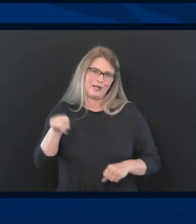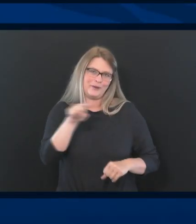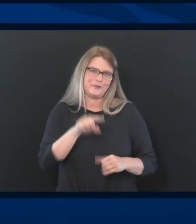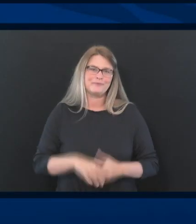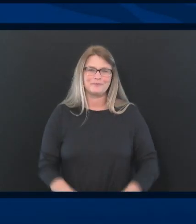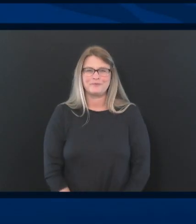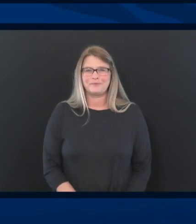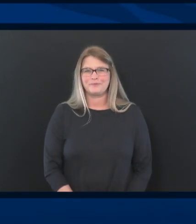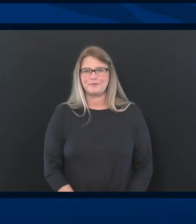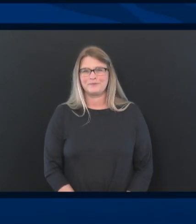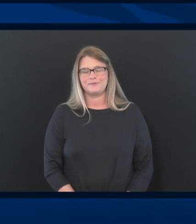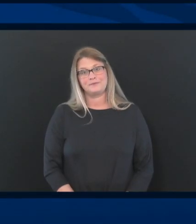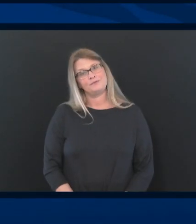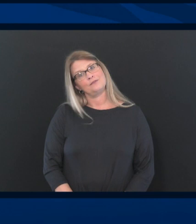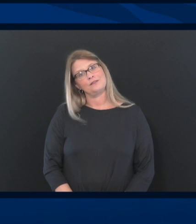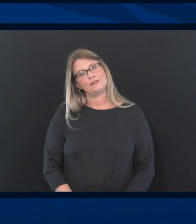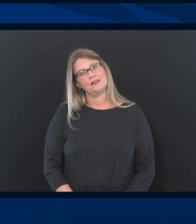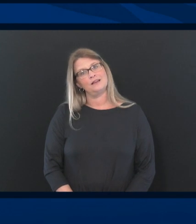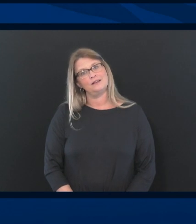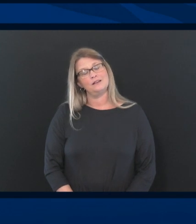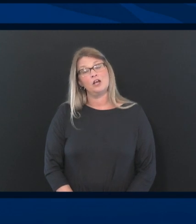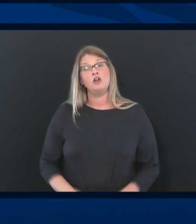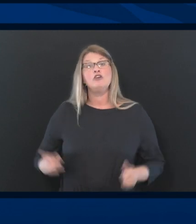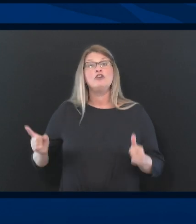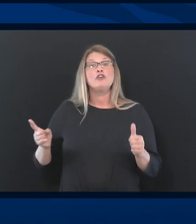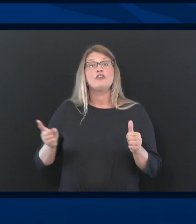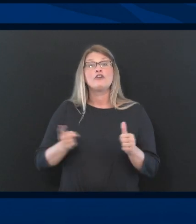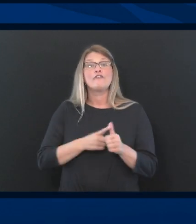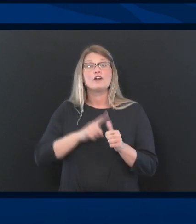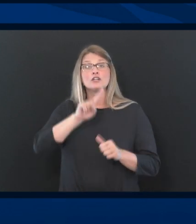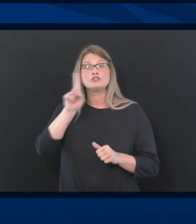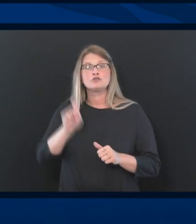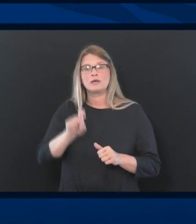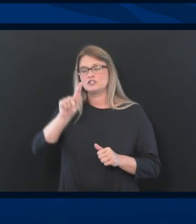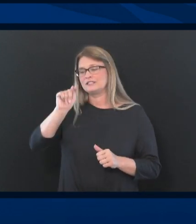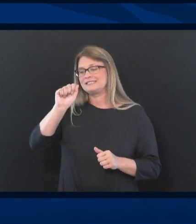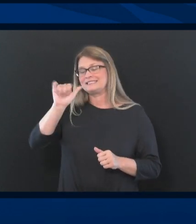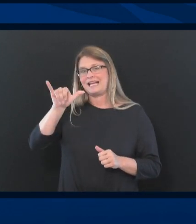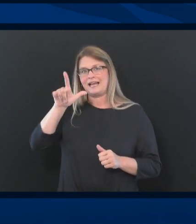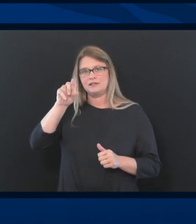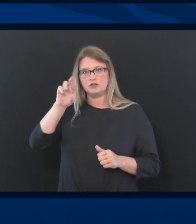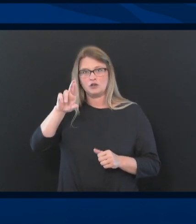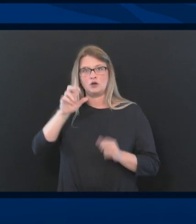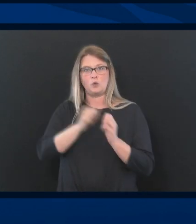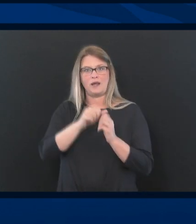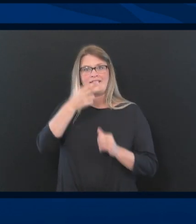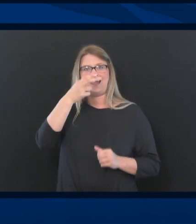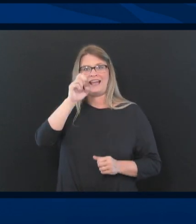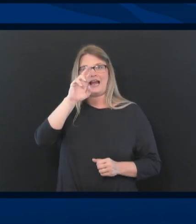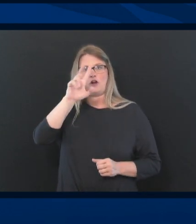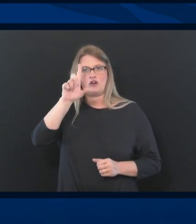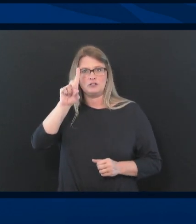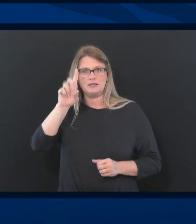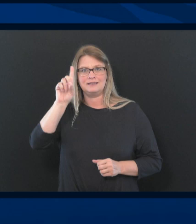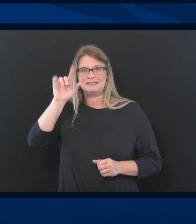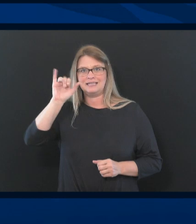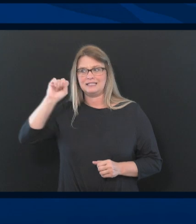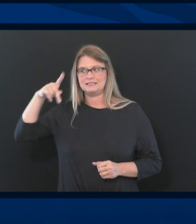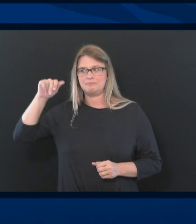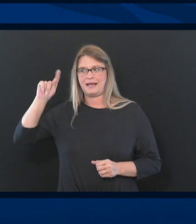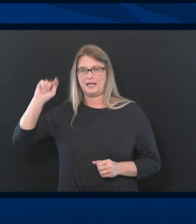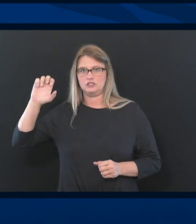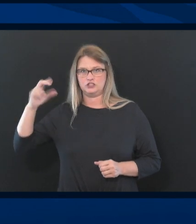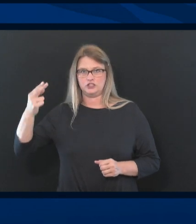Okay, thank you, Governor. The first media questioner today will be Taylor Stuck with the Herald-Dispatch. Taylor, are you with us?